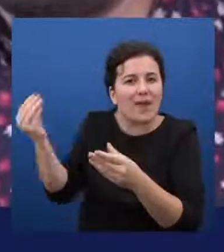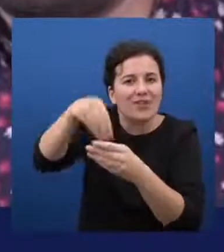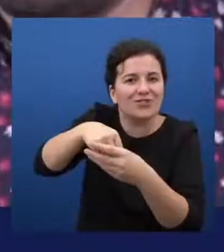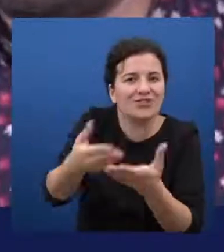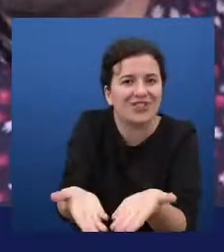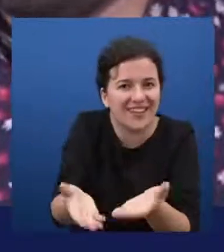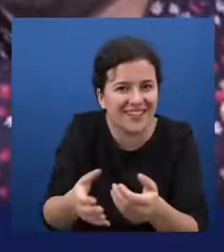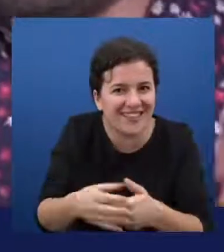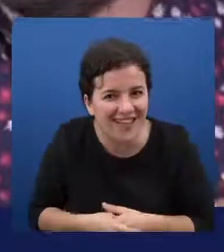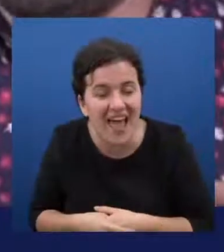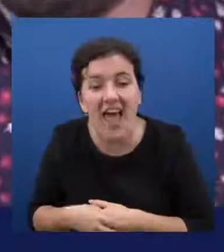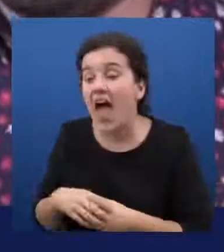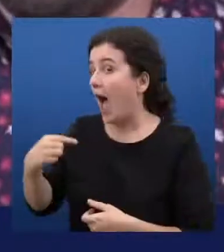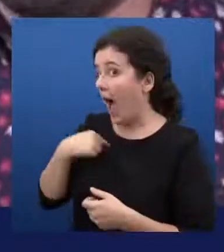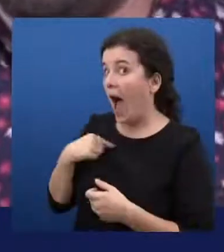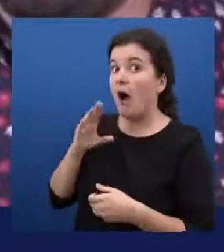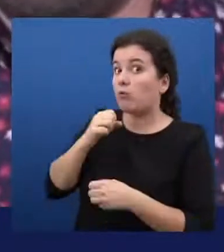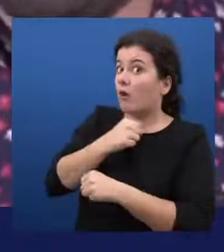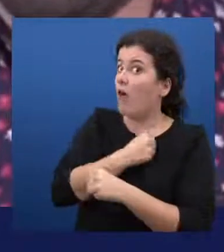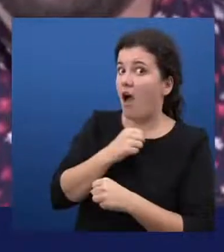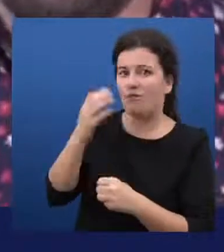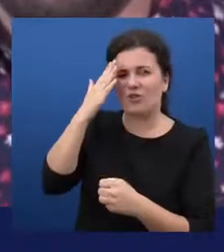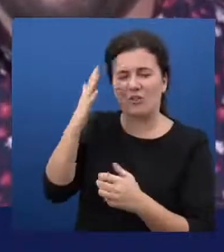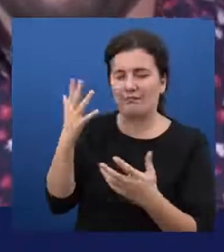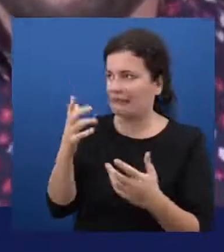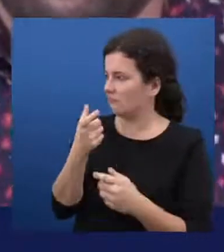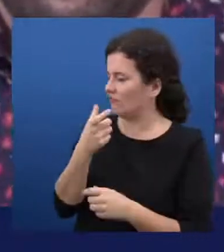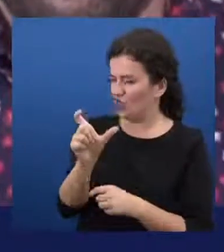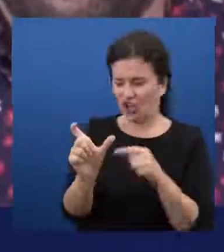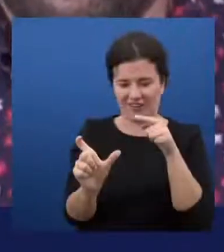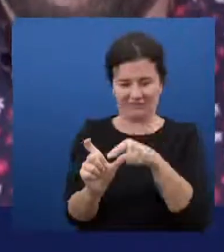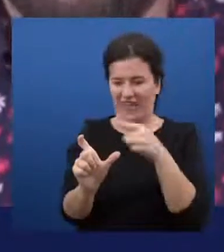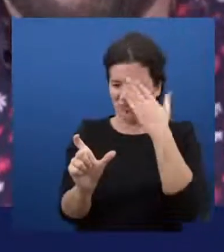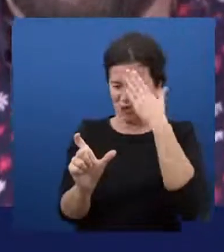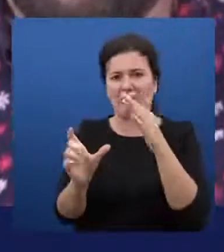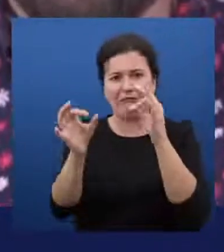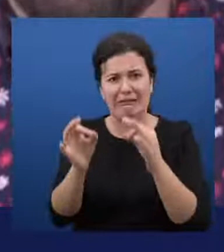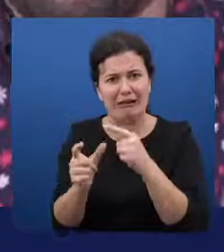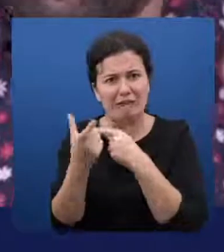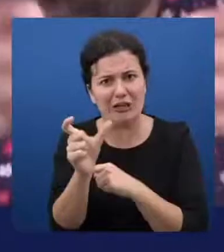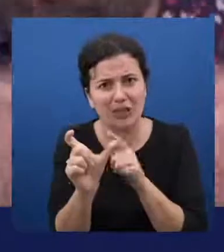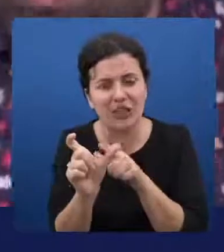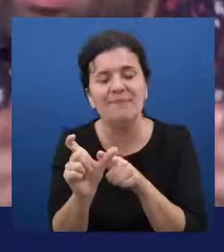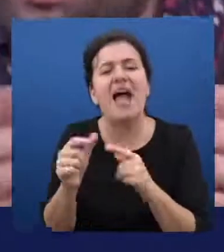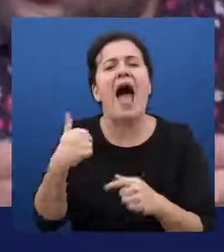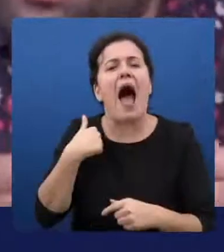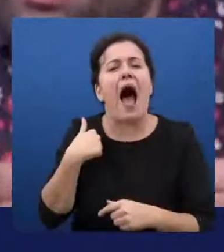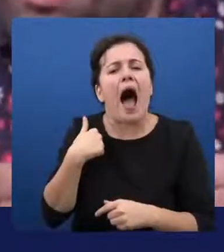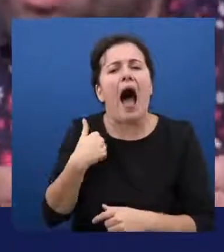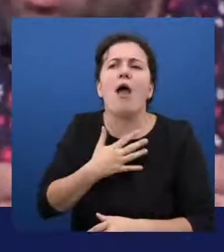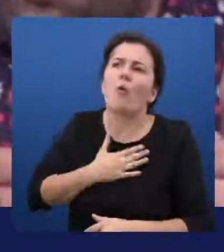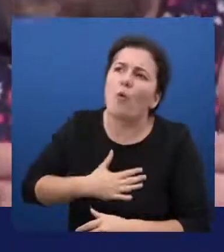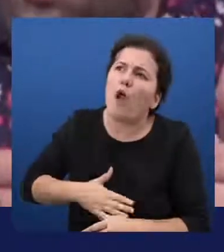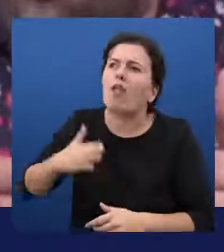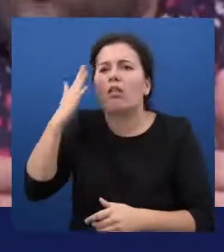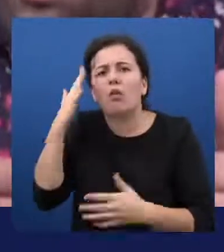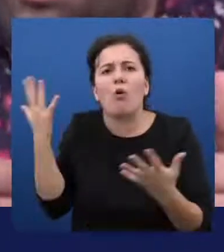about it pre facto. Is that a term? Right? Like I'd love to know like what is the